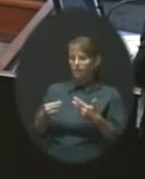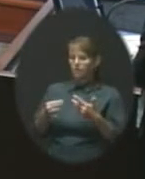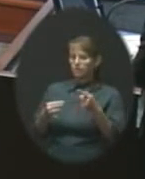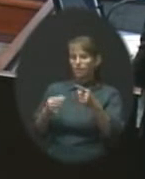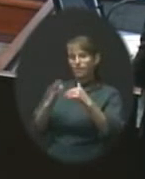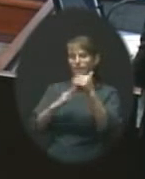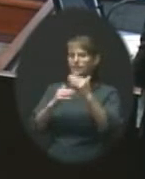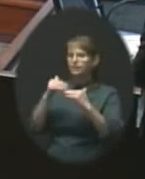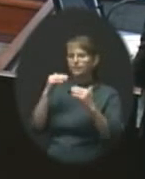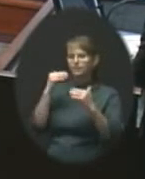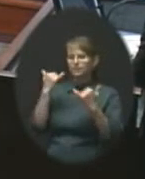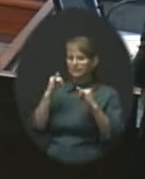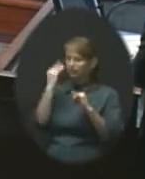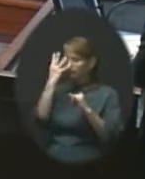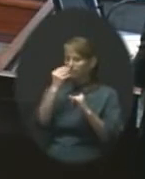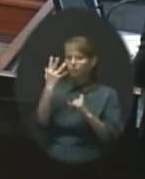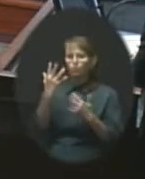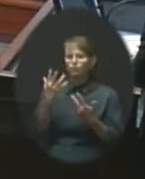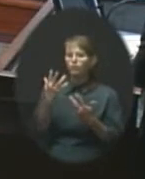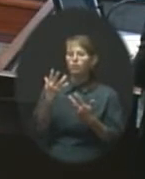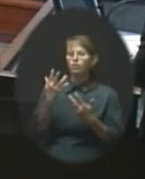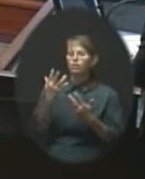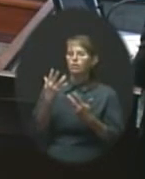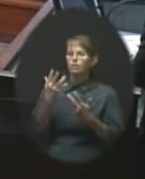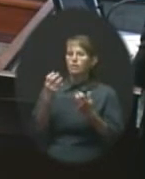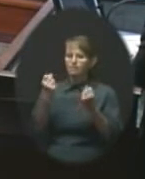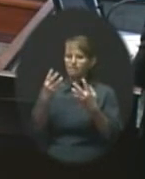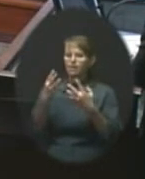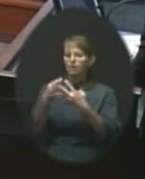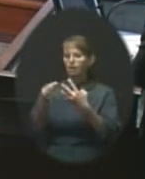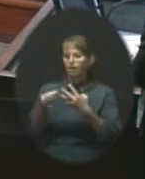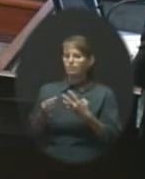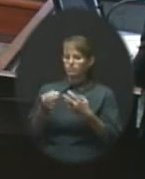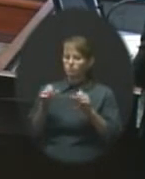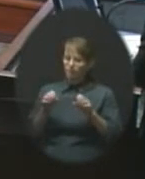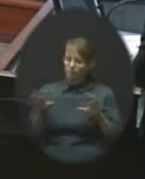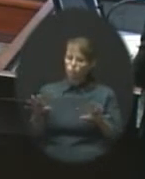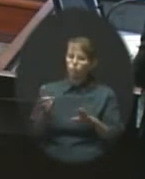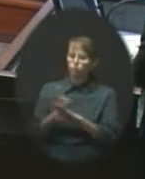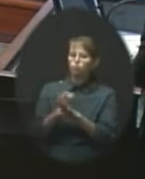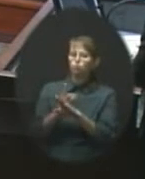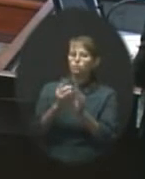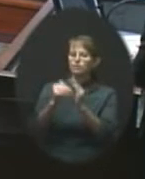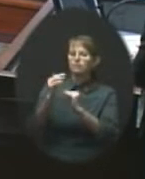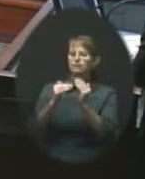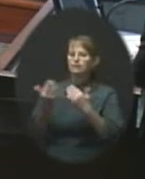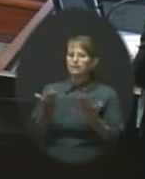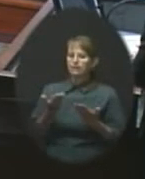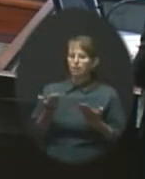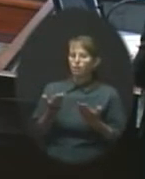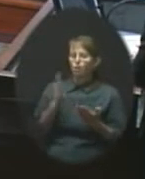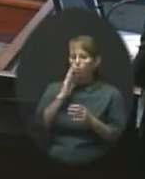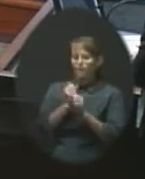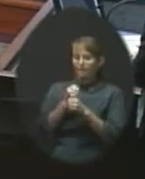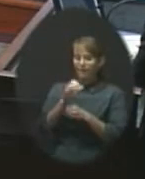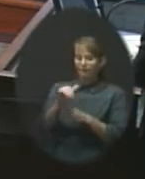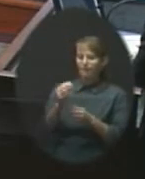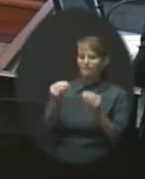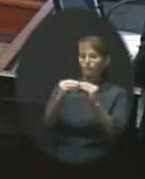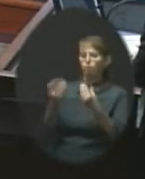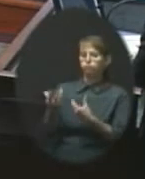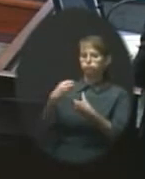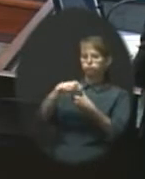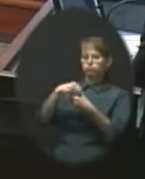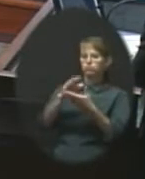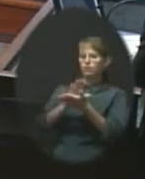building drafted and all of these various options out before us, that will make this a part of our school district,